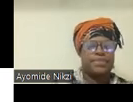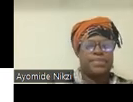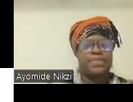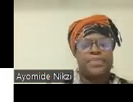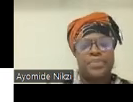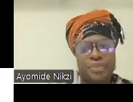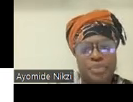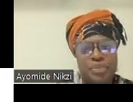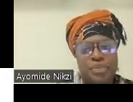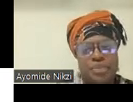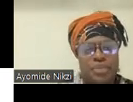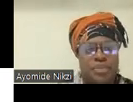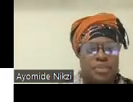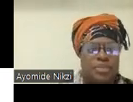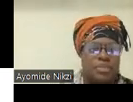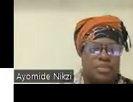information,